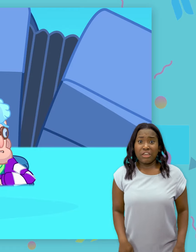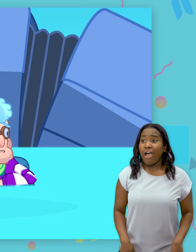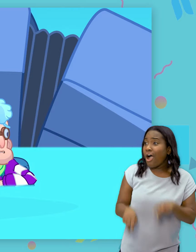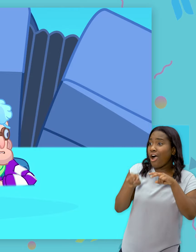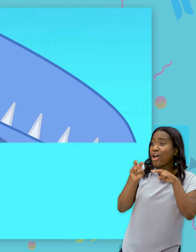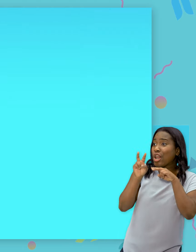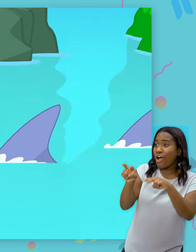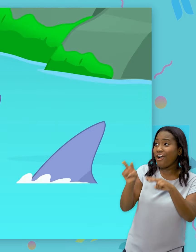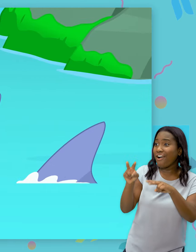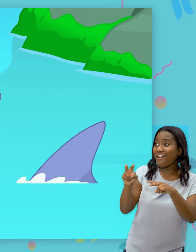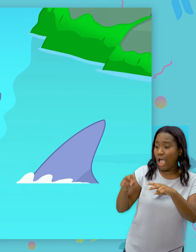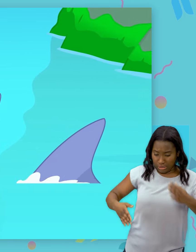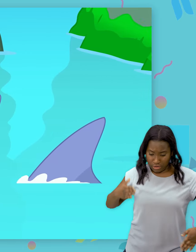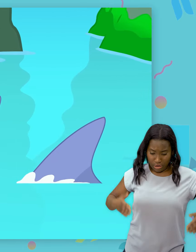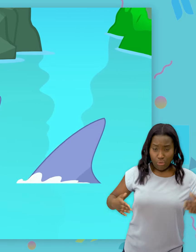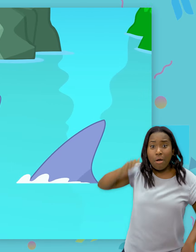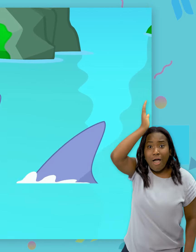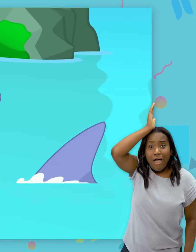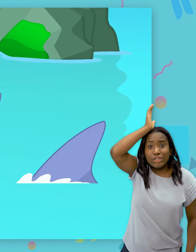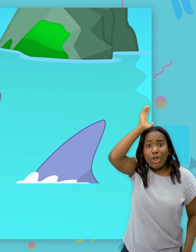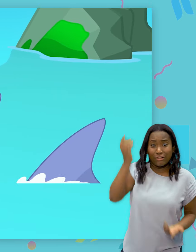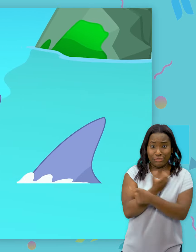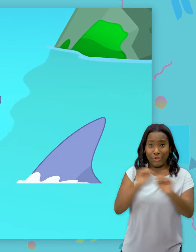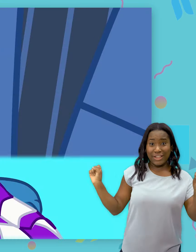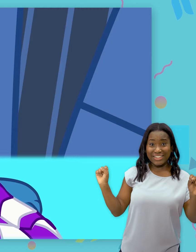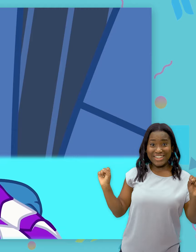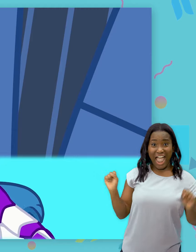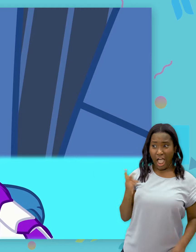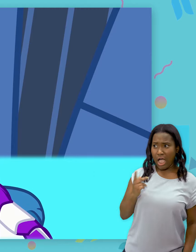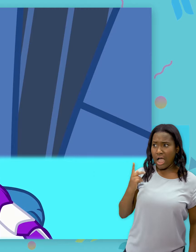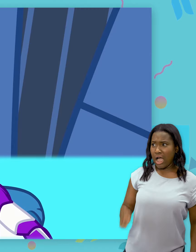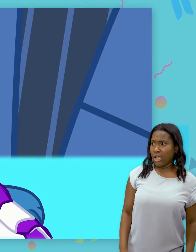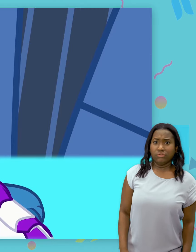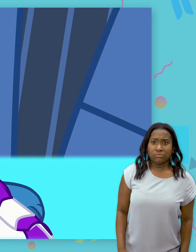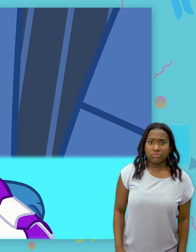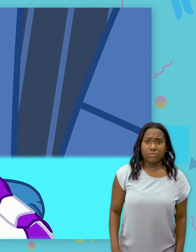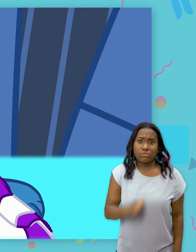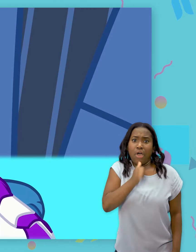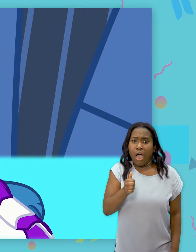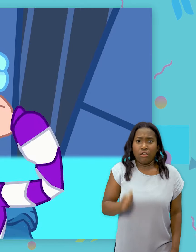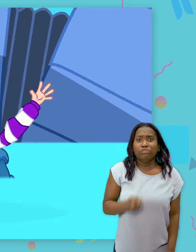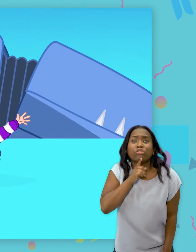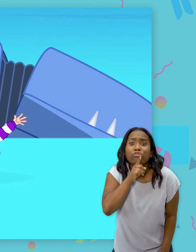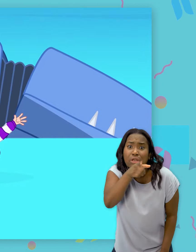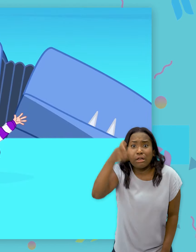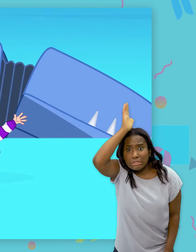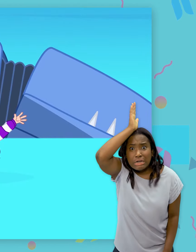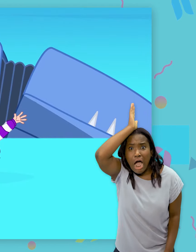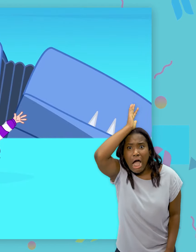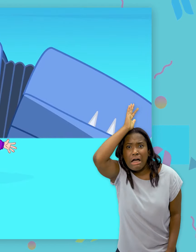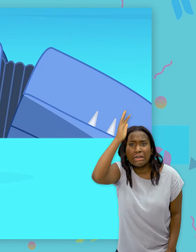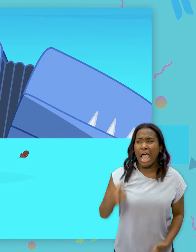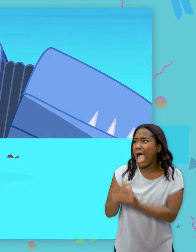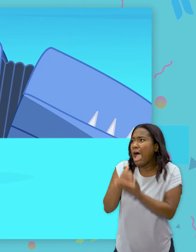Look, Stein! Our robot sharks have come to save us! Those are not robot sharks, Yawn. Those are real